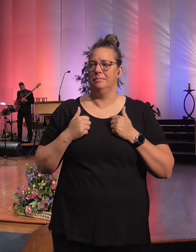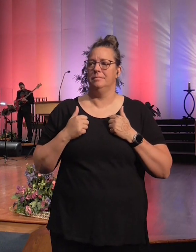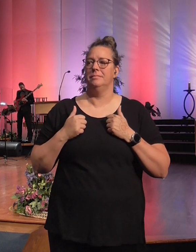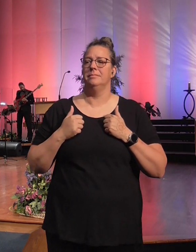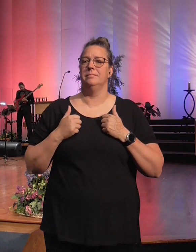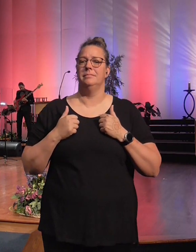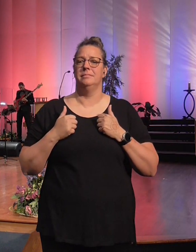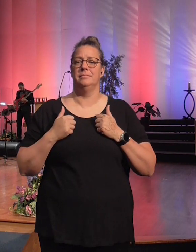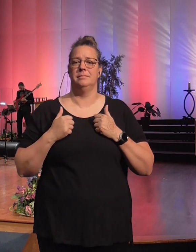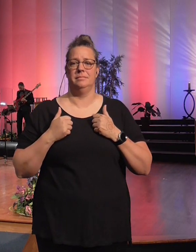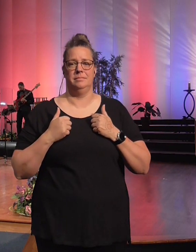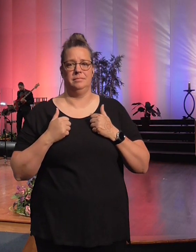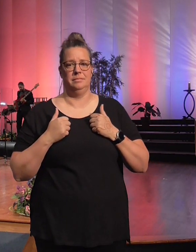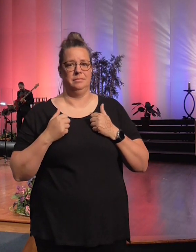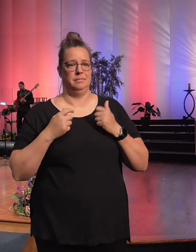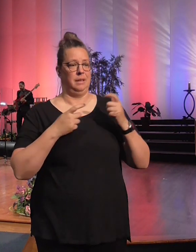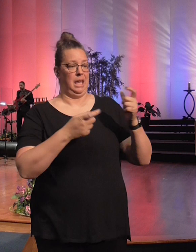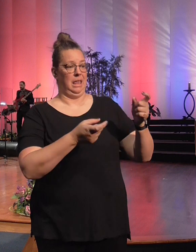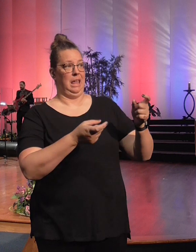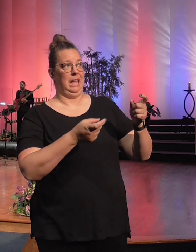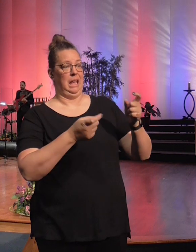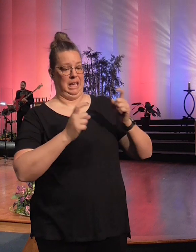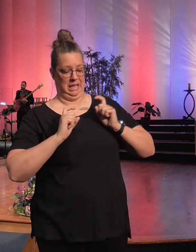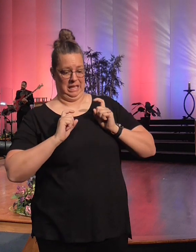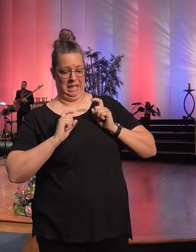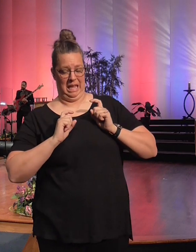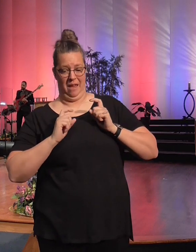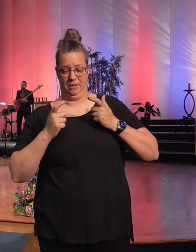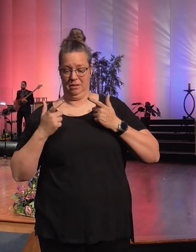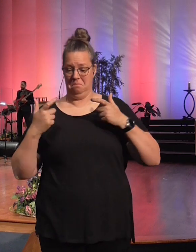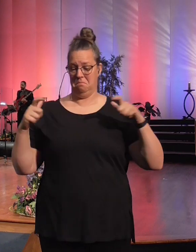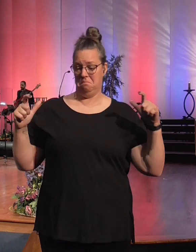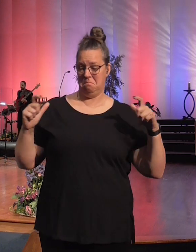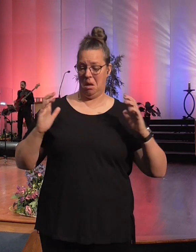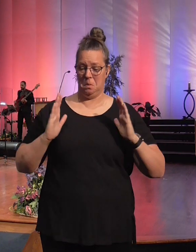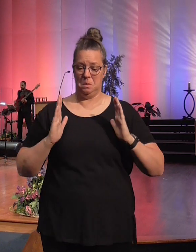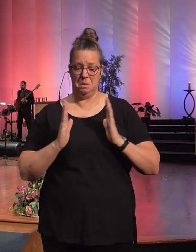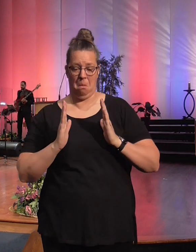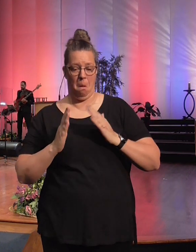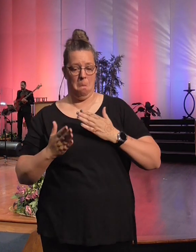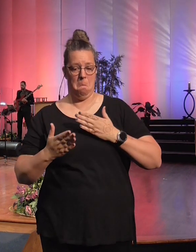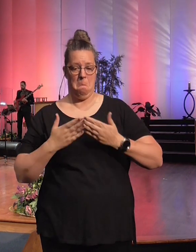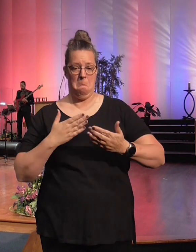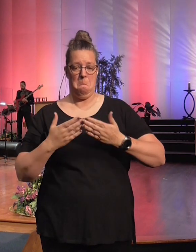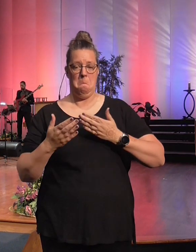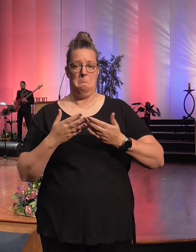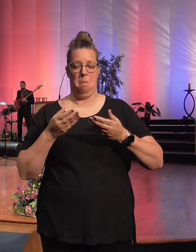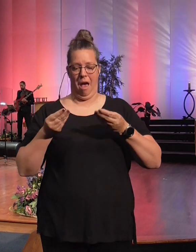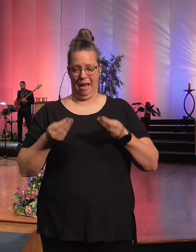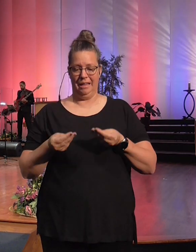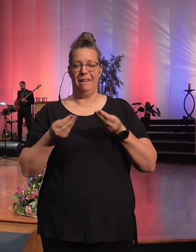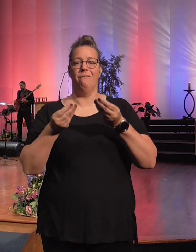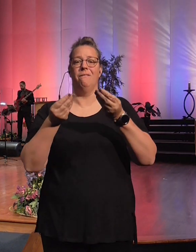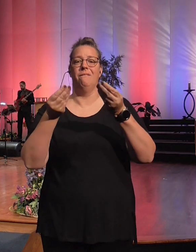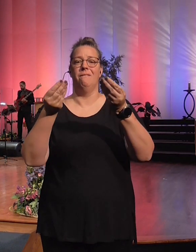The gifts I have, great and small, I give them